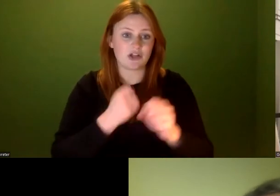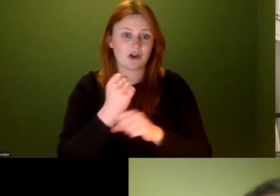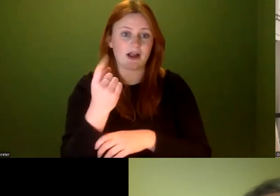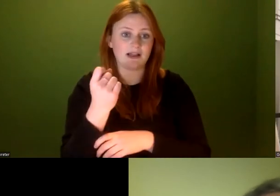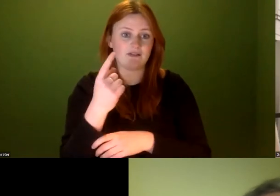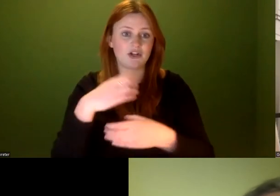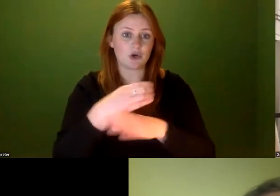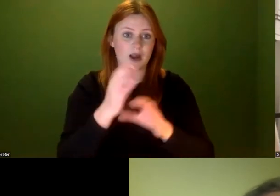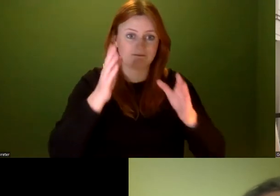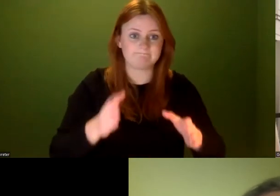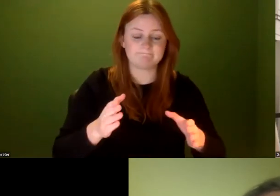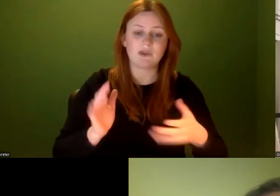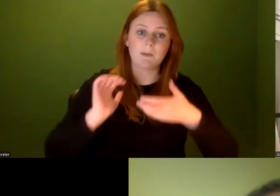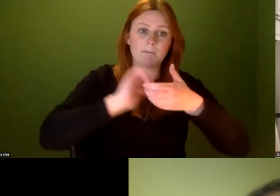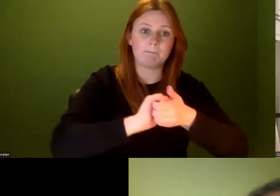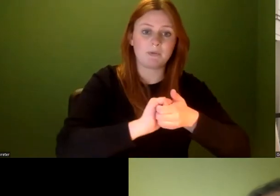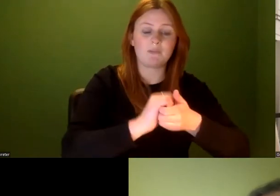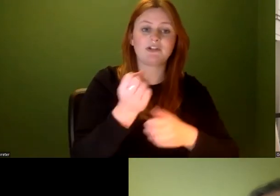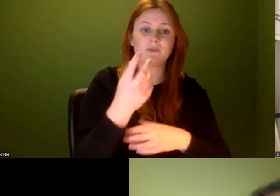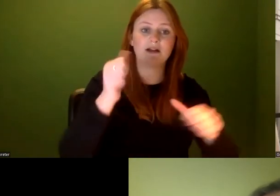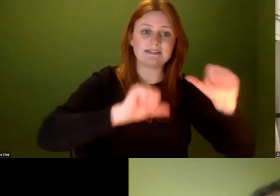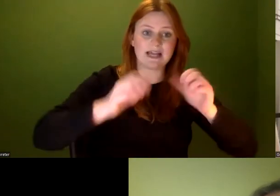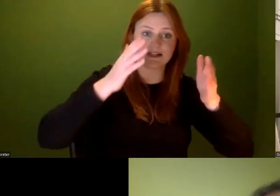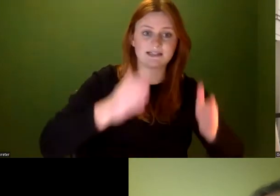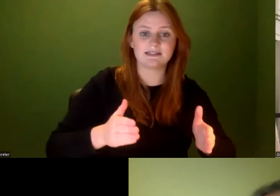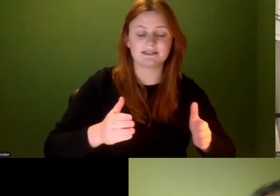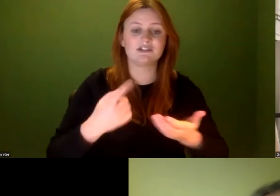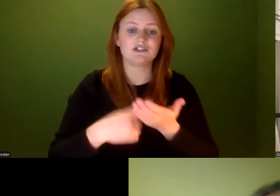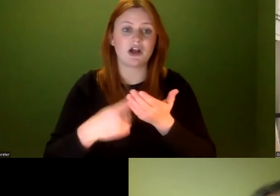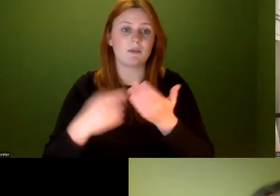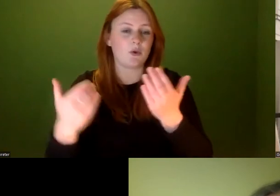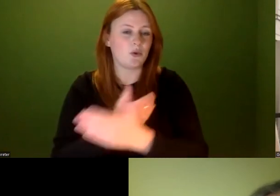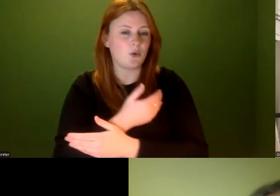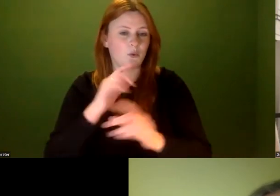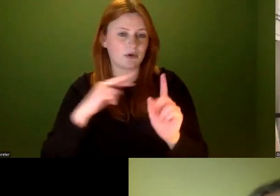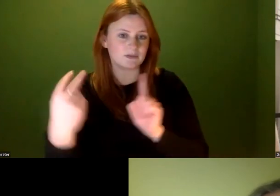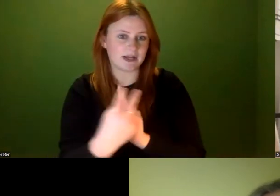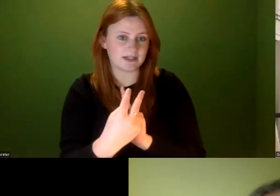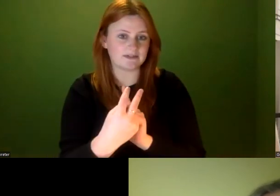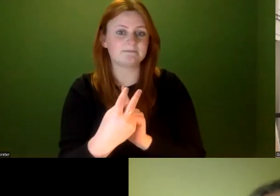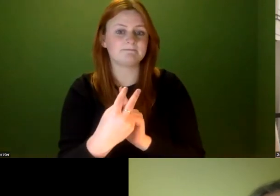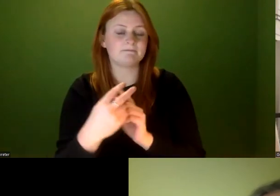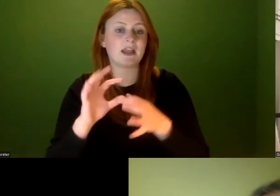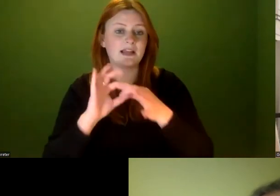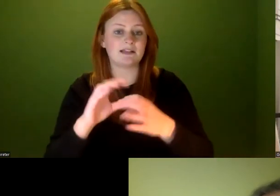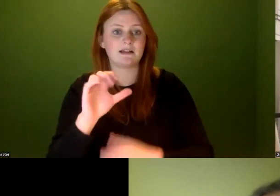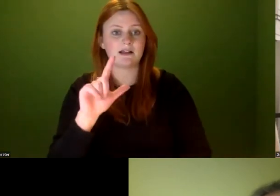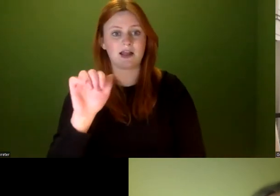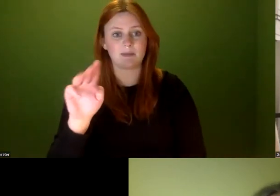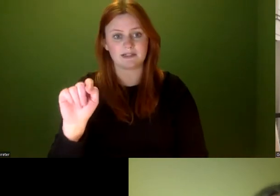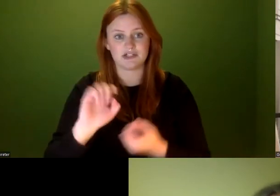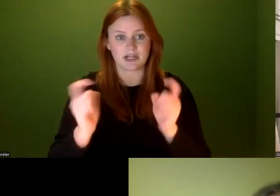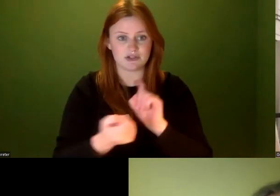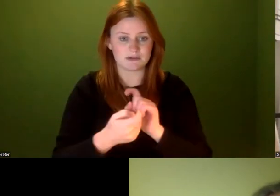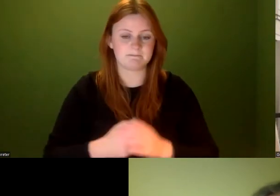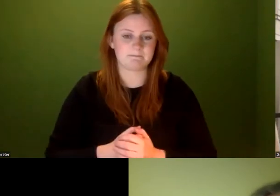12 scientists to share research and create new work addressing climate change from a wide spectrum of perspectives. Some of the